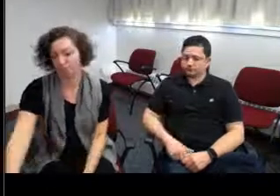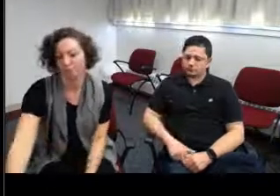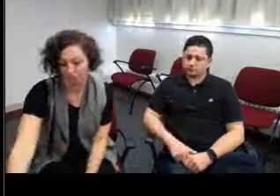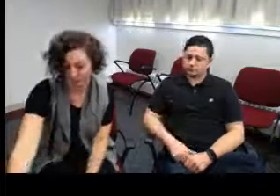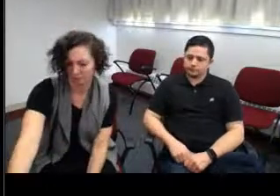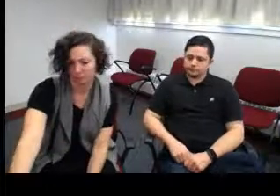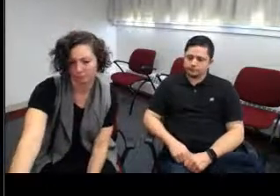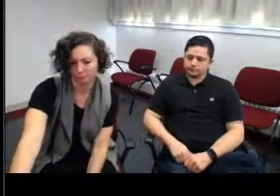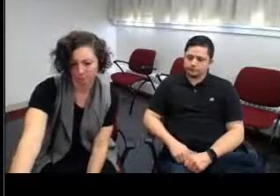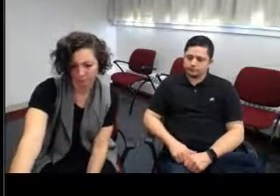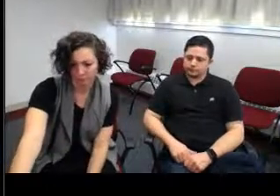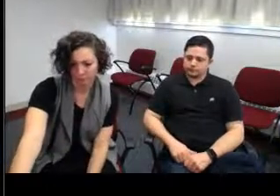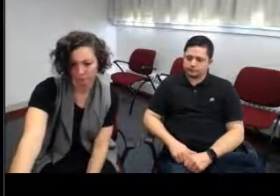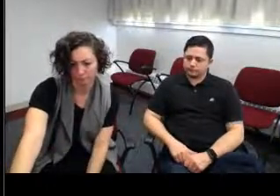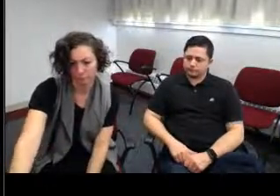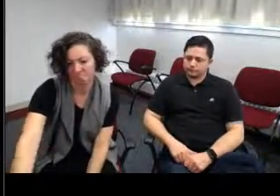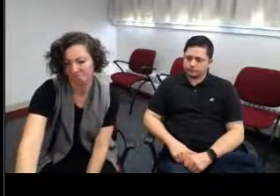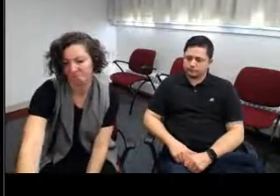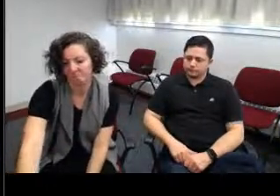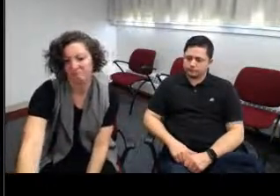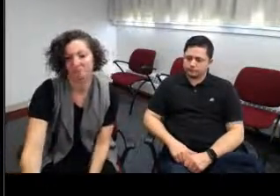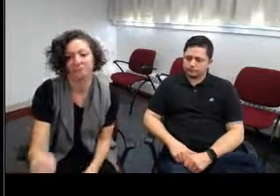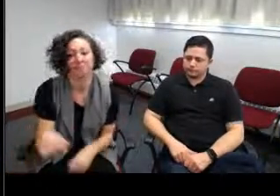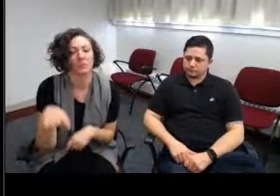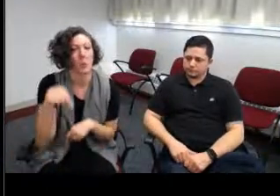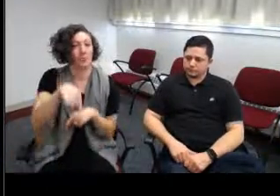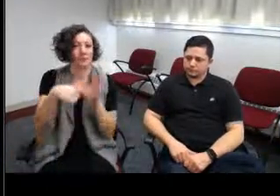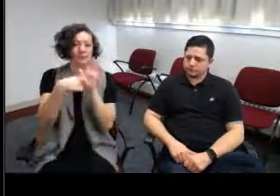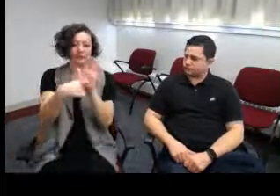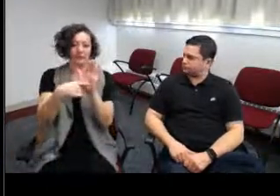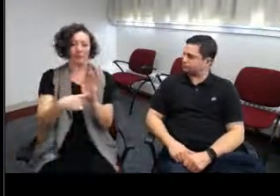to the discussion and the topic at hand.